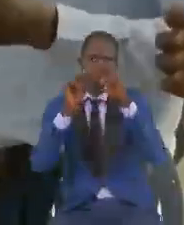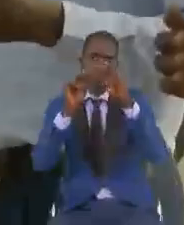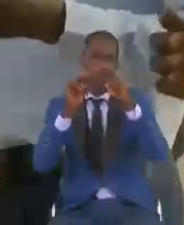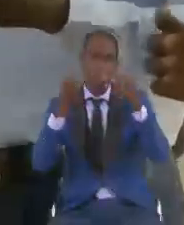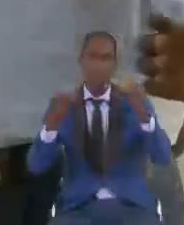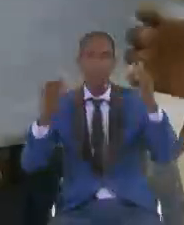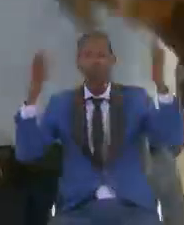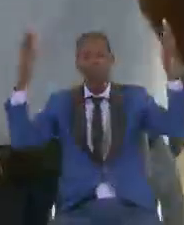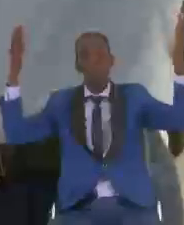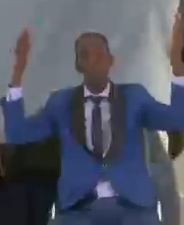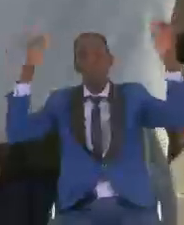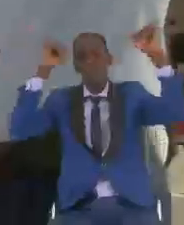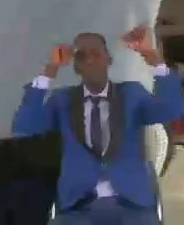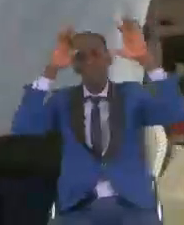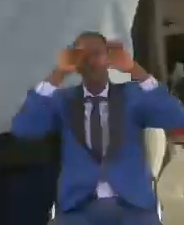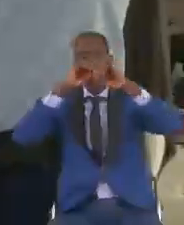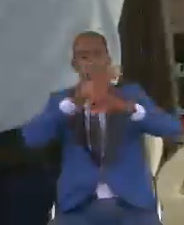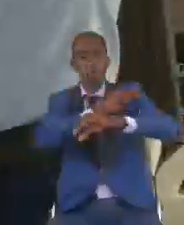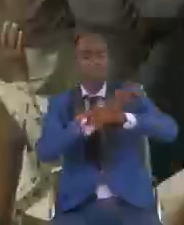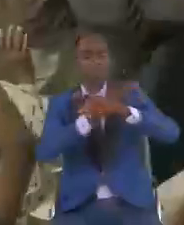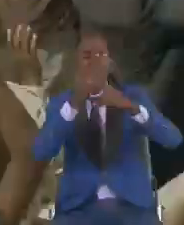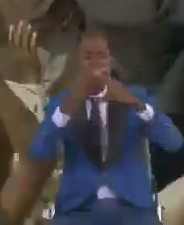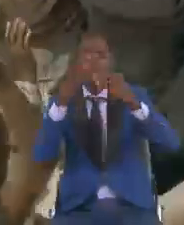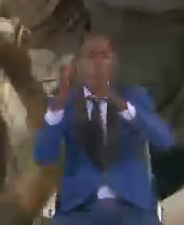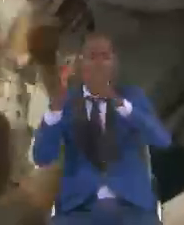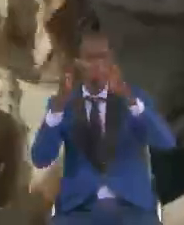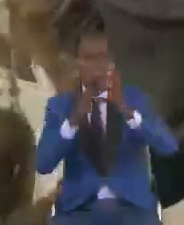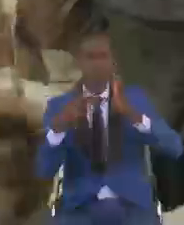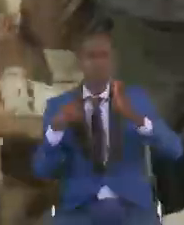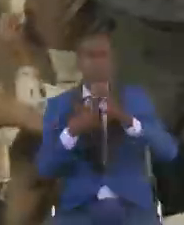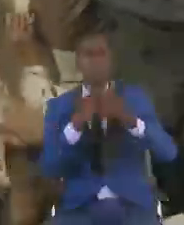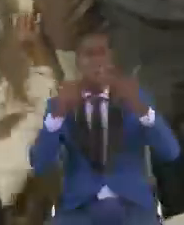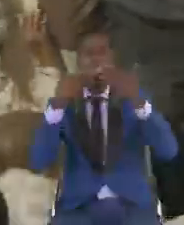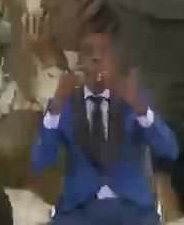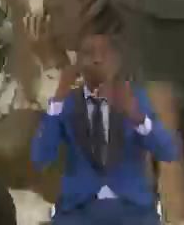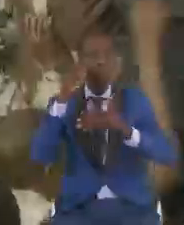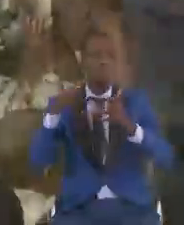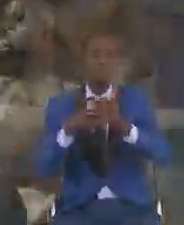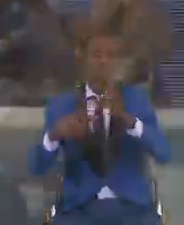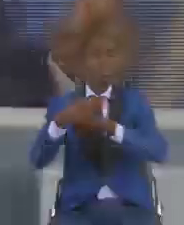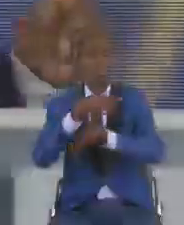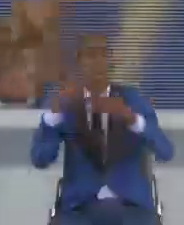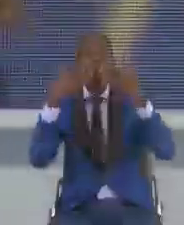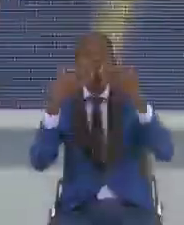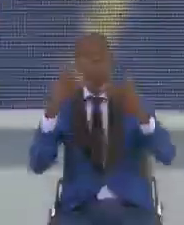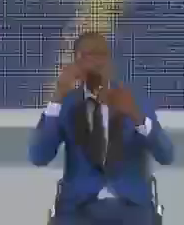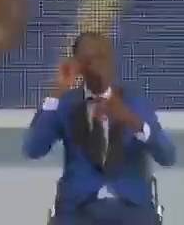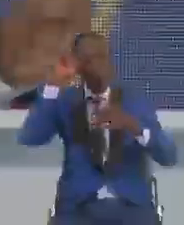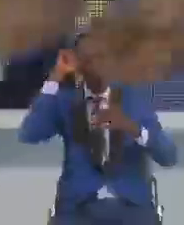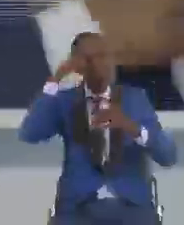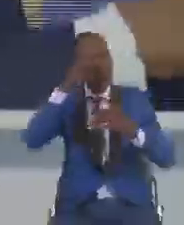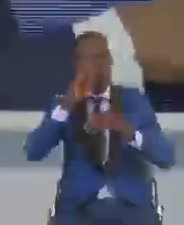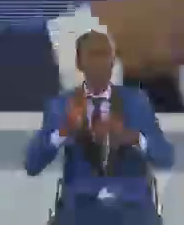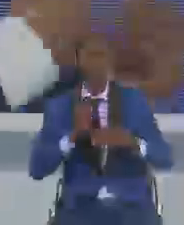hands, Father. In the mighty name of Jesus, we thank you for this day. We thank you for reminding us